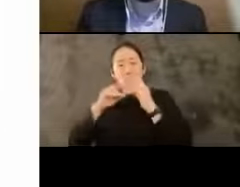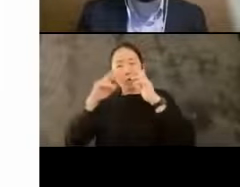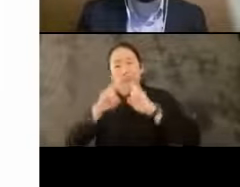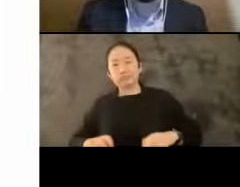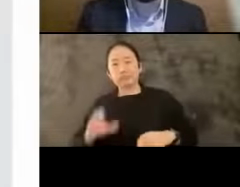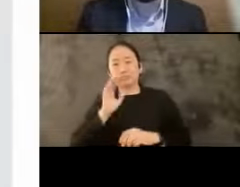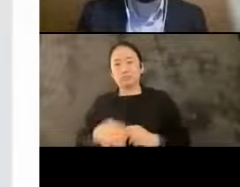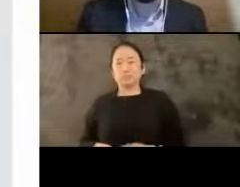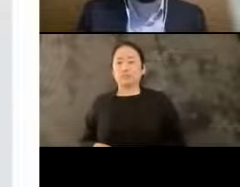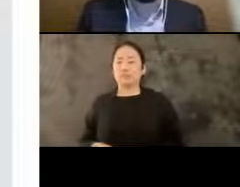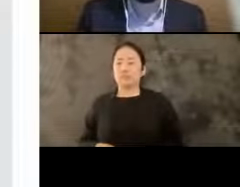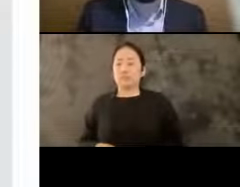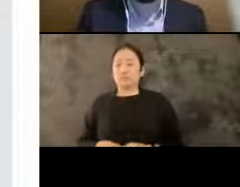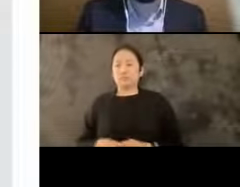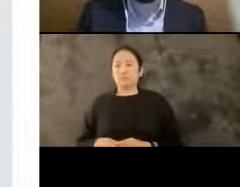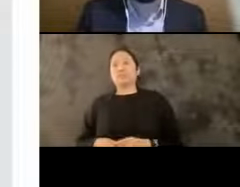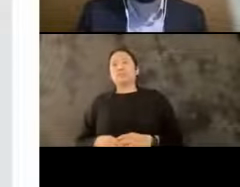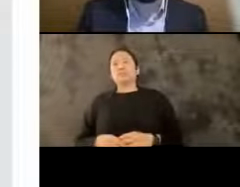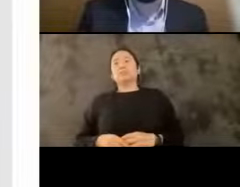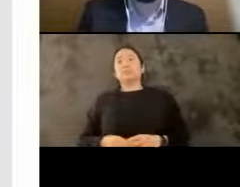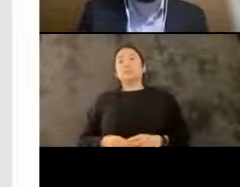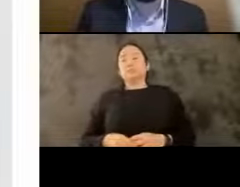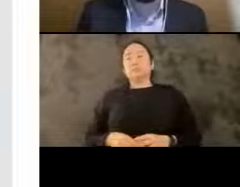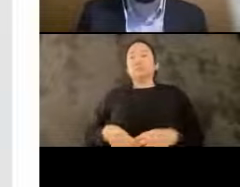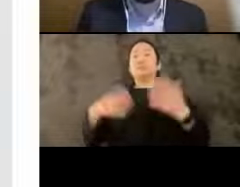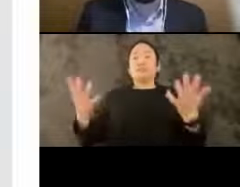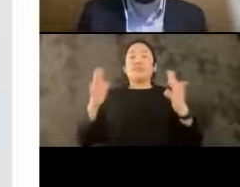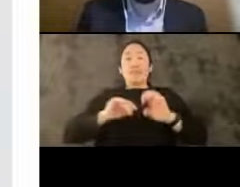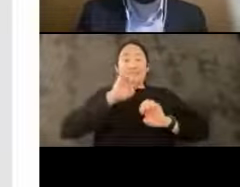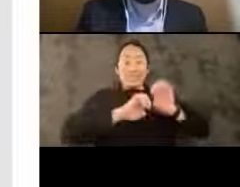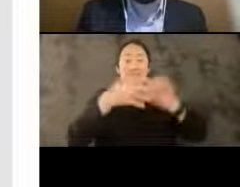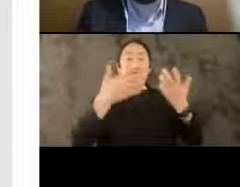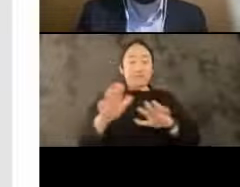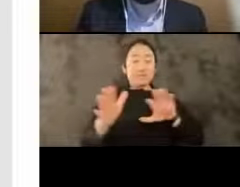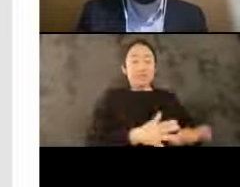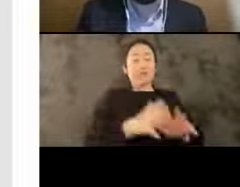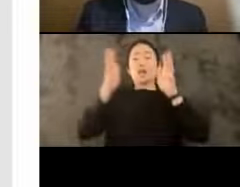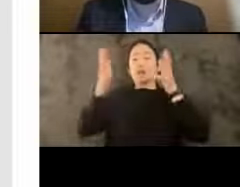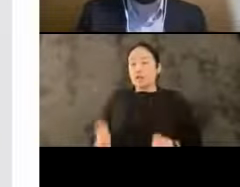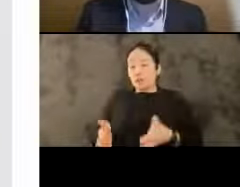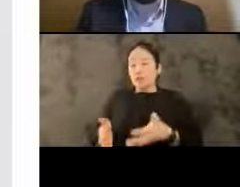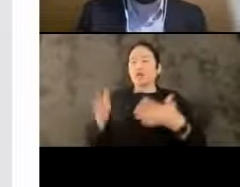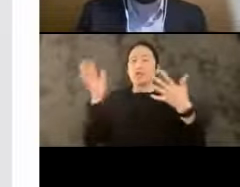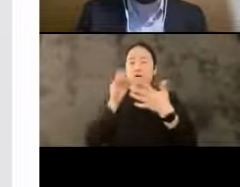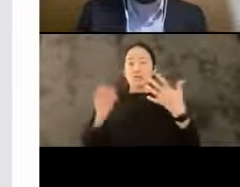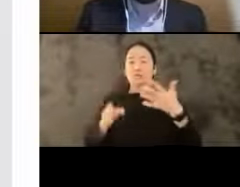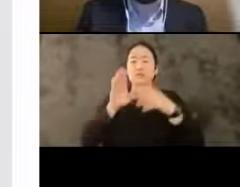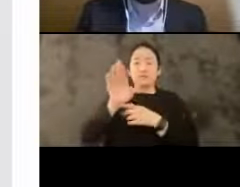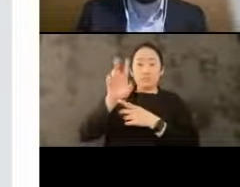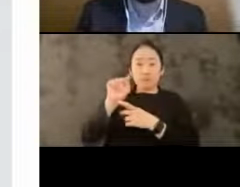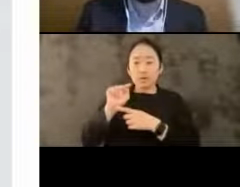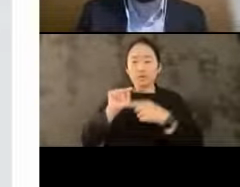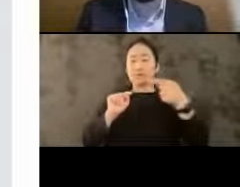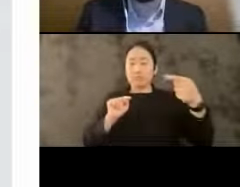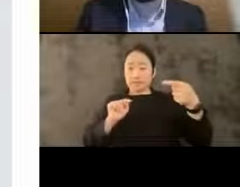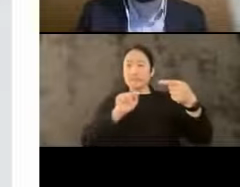right. So after that evaluation, we have the remaining range of alternatives. We have the bus